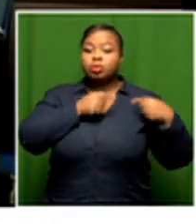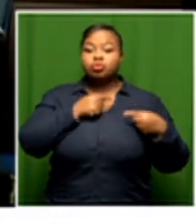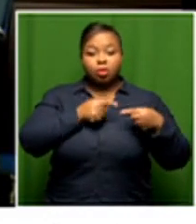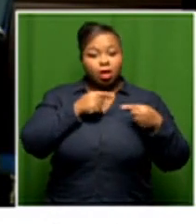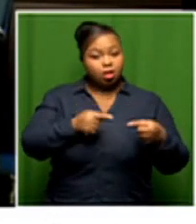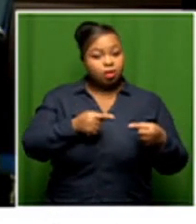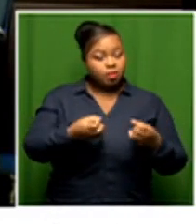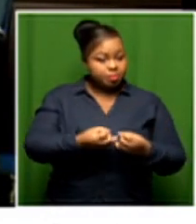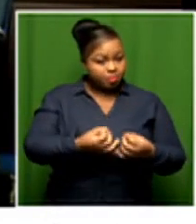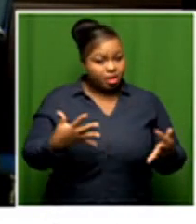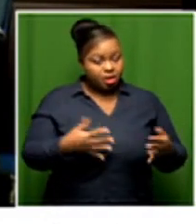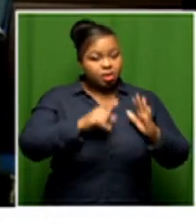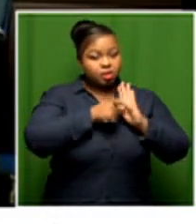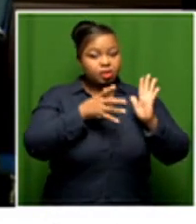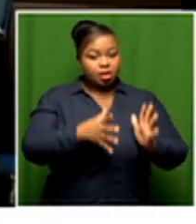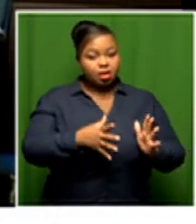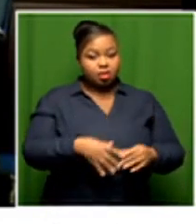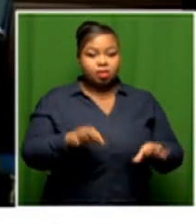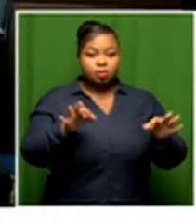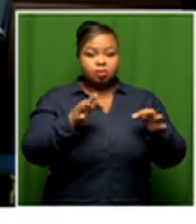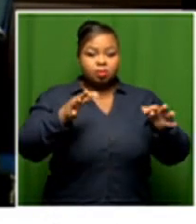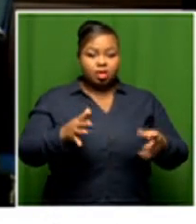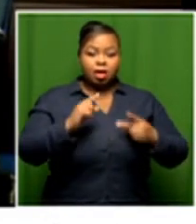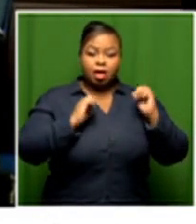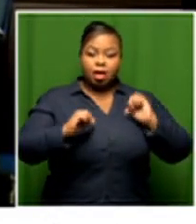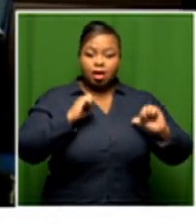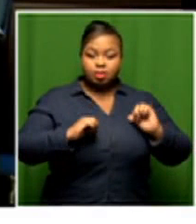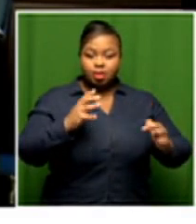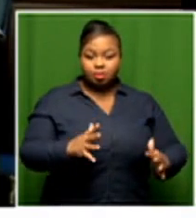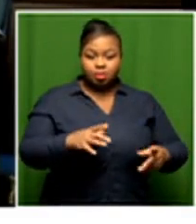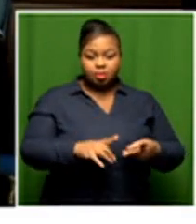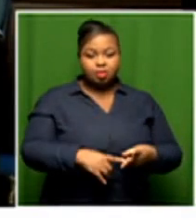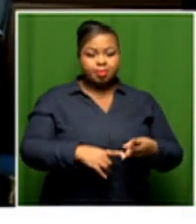of designers, musicians, actors,